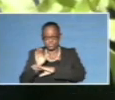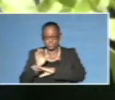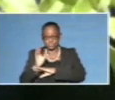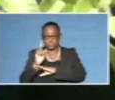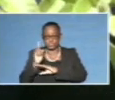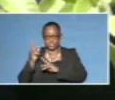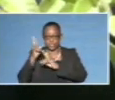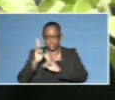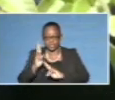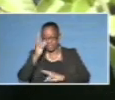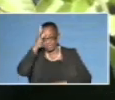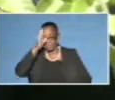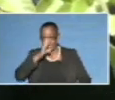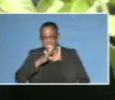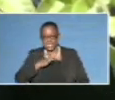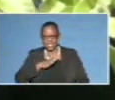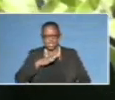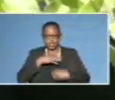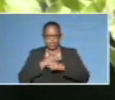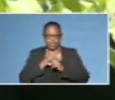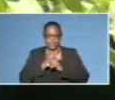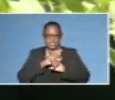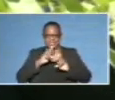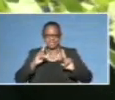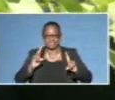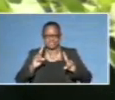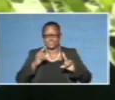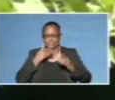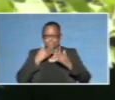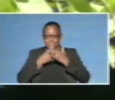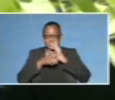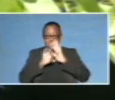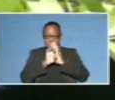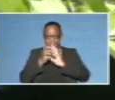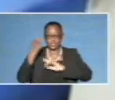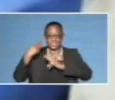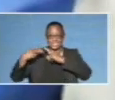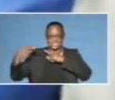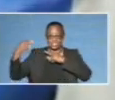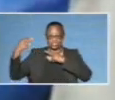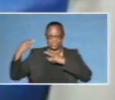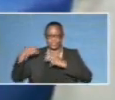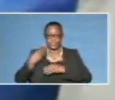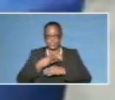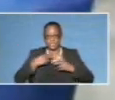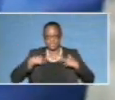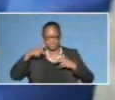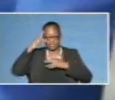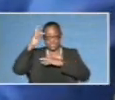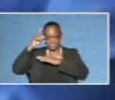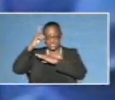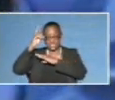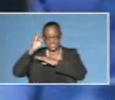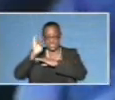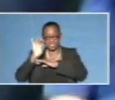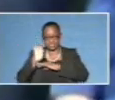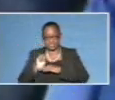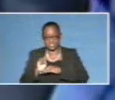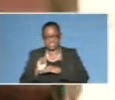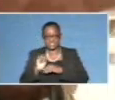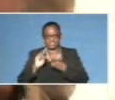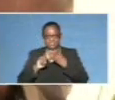honor a man who has left an indelible mark on the country's history. Prime Minister, the Honorable Philip Davis, his old